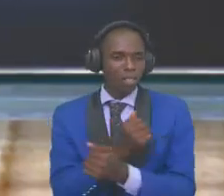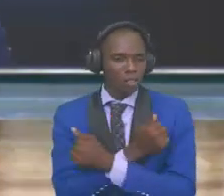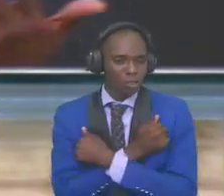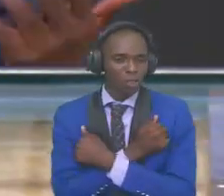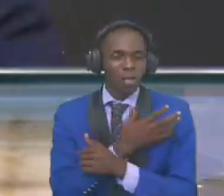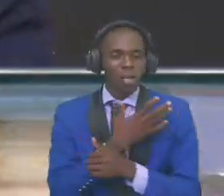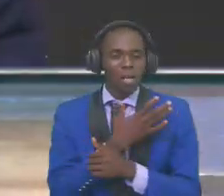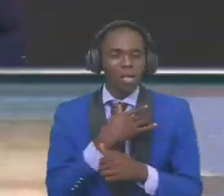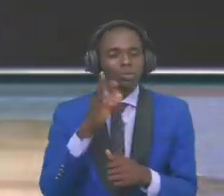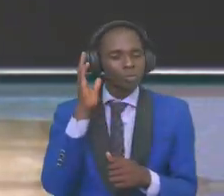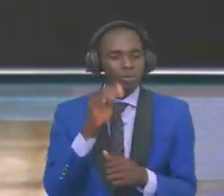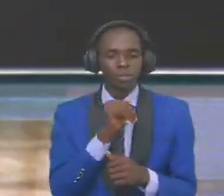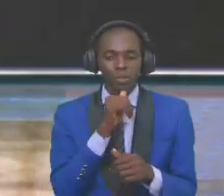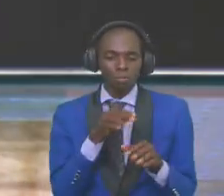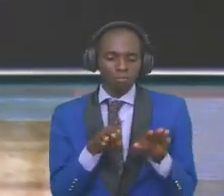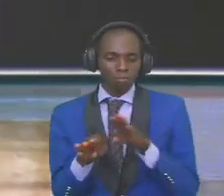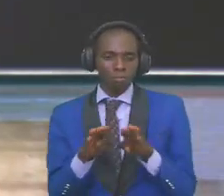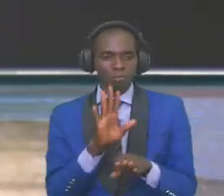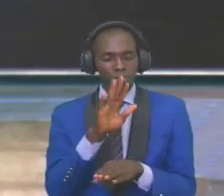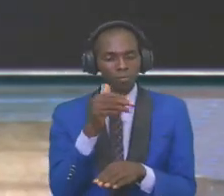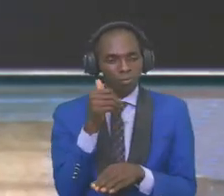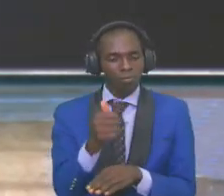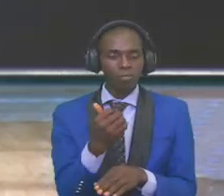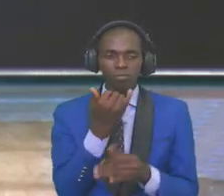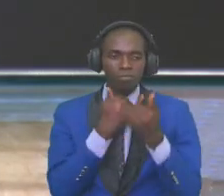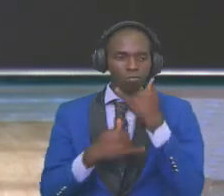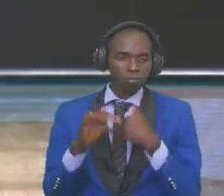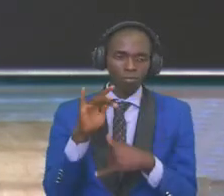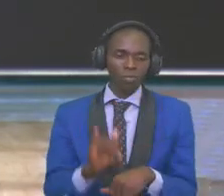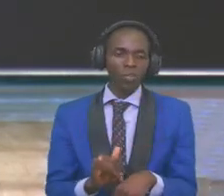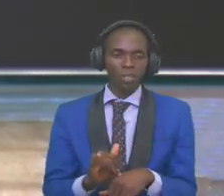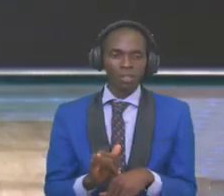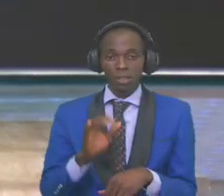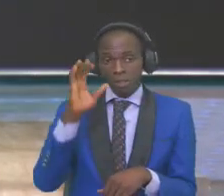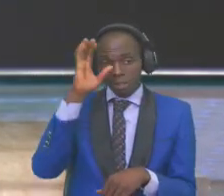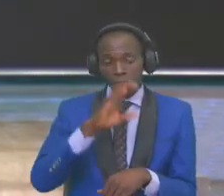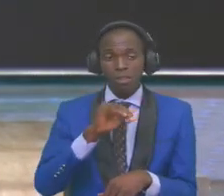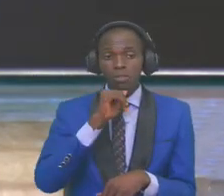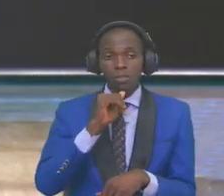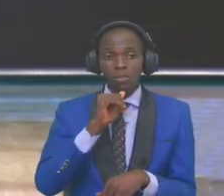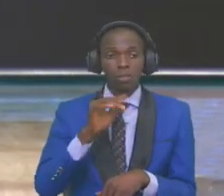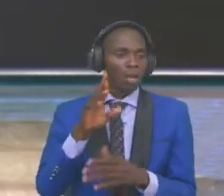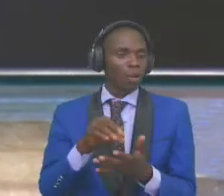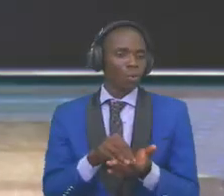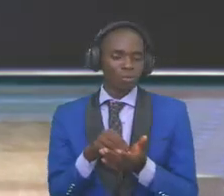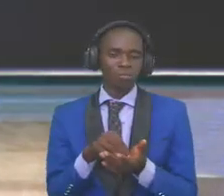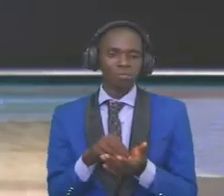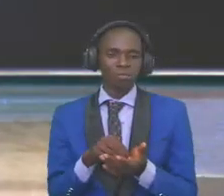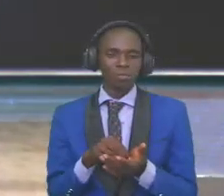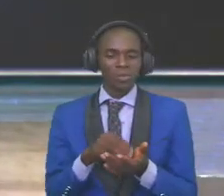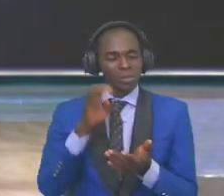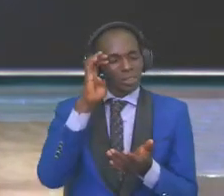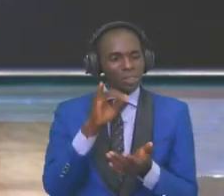will not behave yourself unseemly. Seeketh not her own. It's not seeking